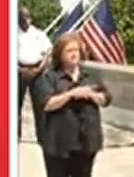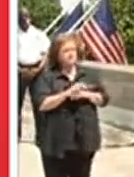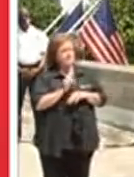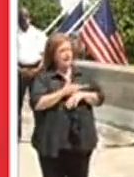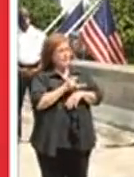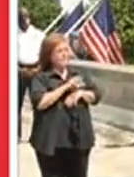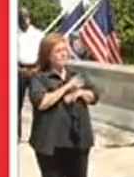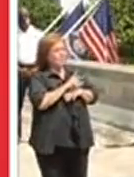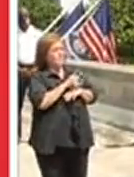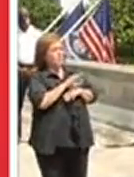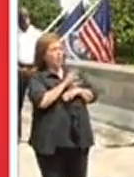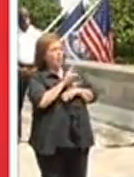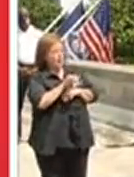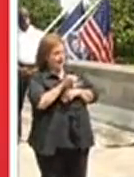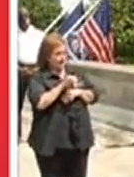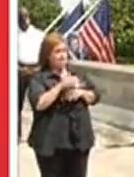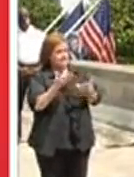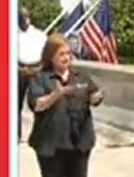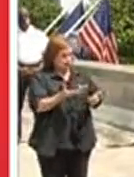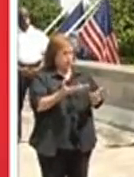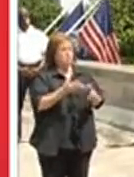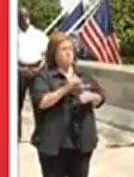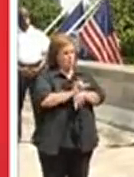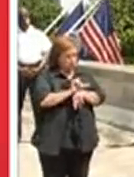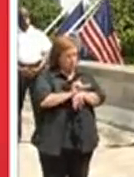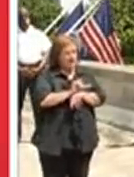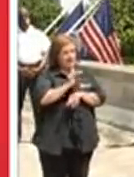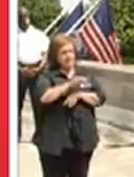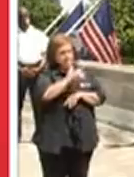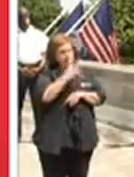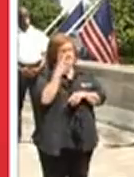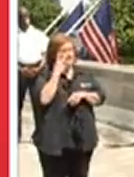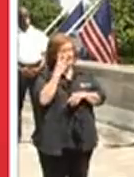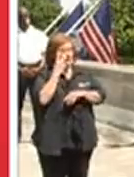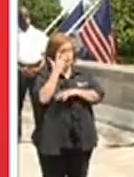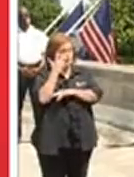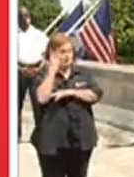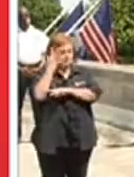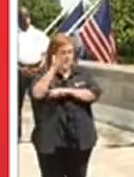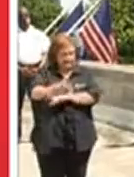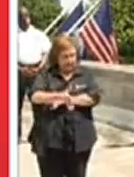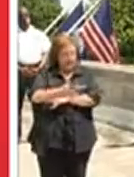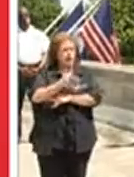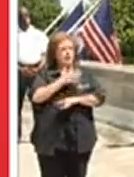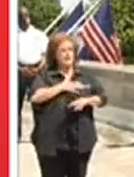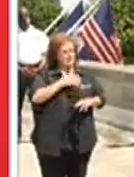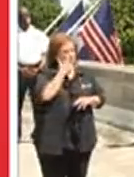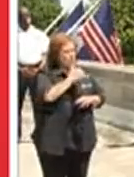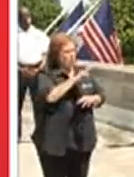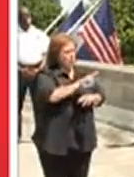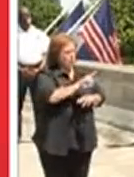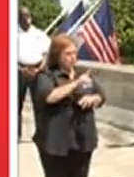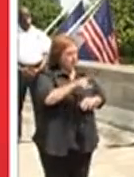standby. If you see a tree limb fall or you see a tree emergency, please report it to 311 and our folks will be out there as soon as they possibly